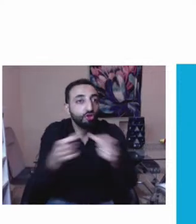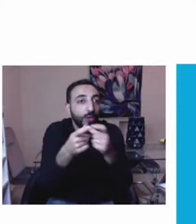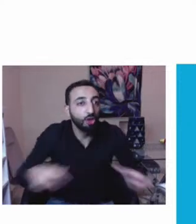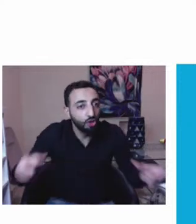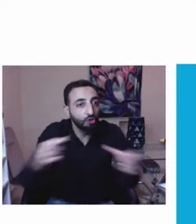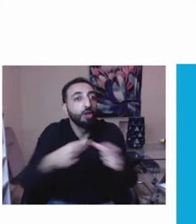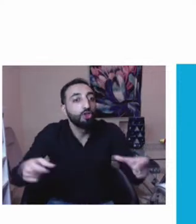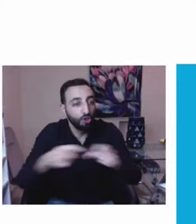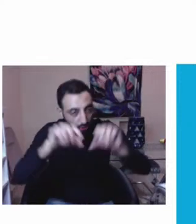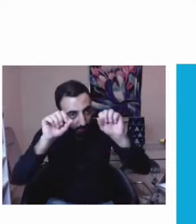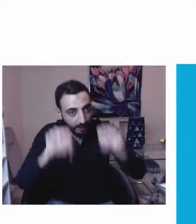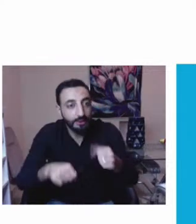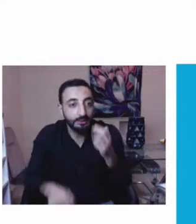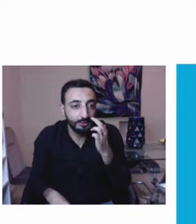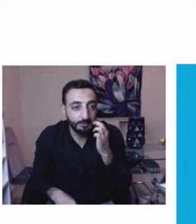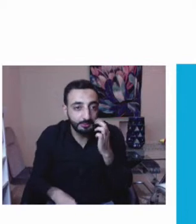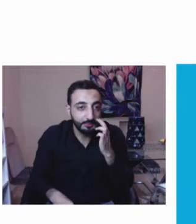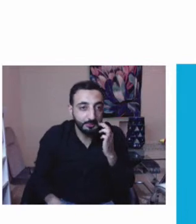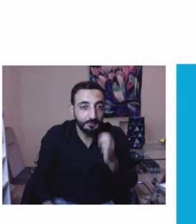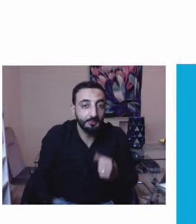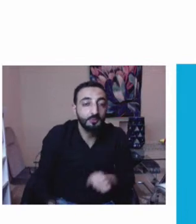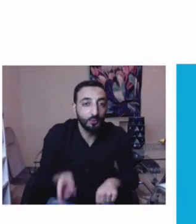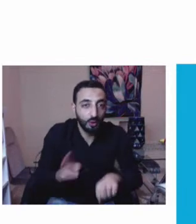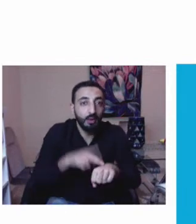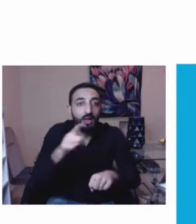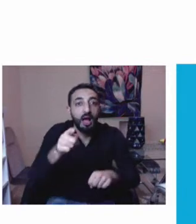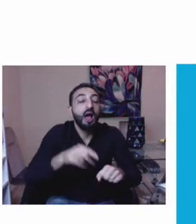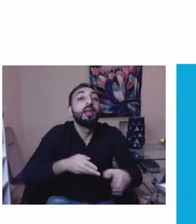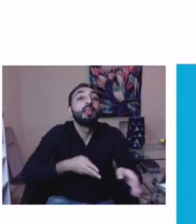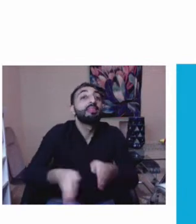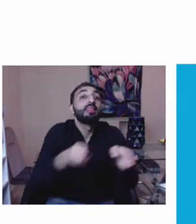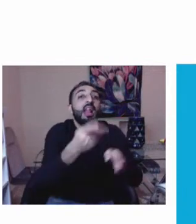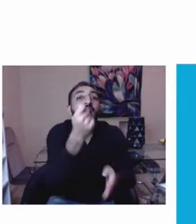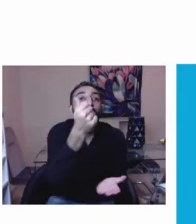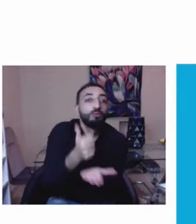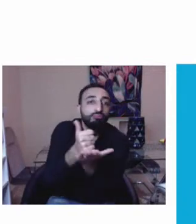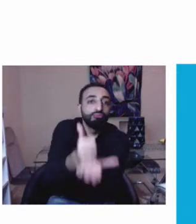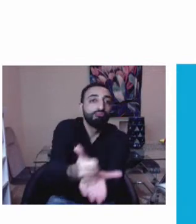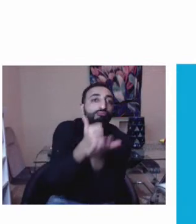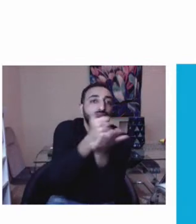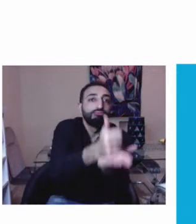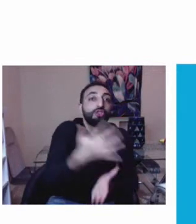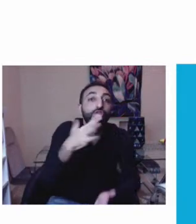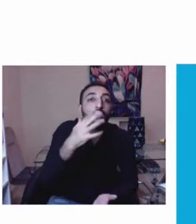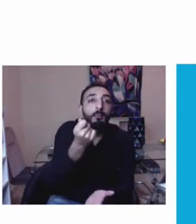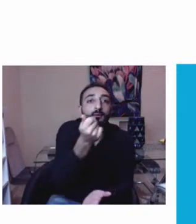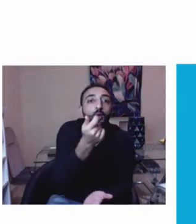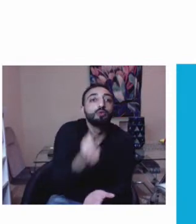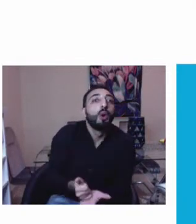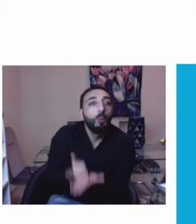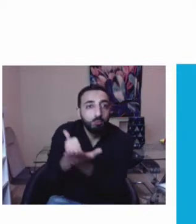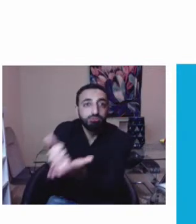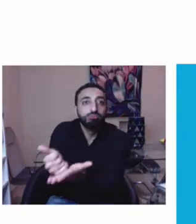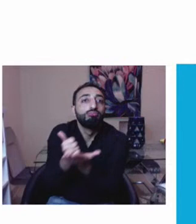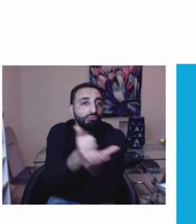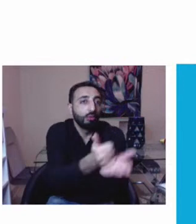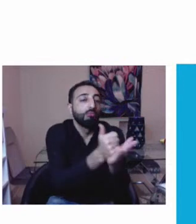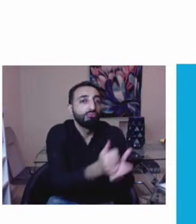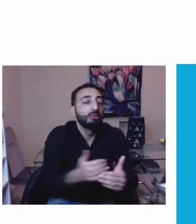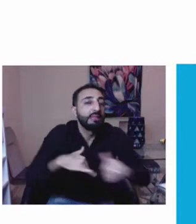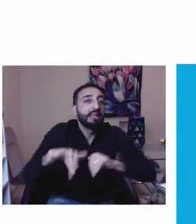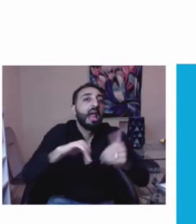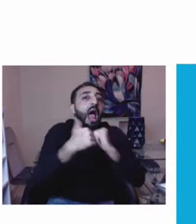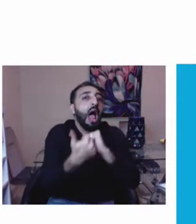and the YPS agenda more broadly, share from participants some actionable opportunities to improve both the level and the quality of